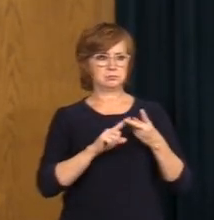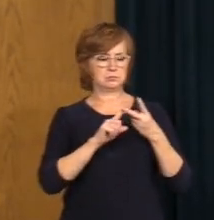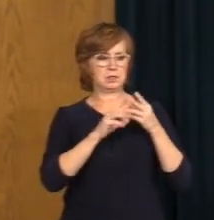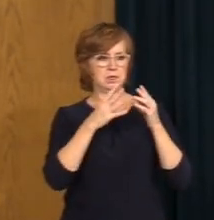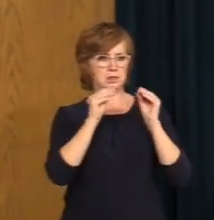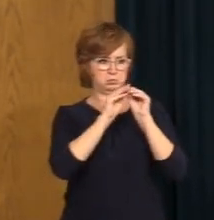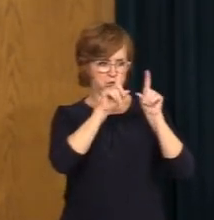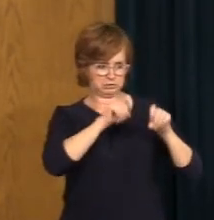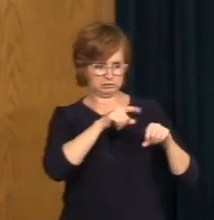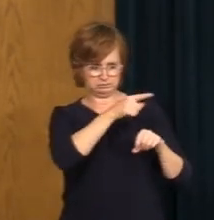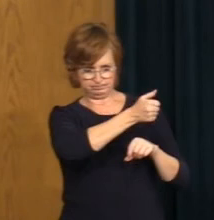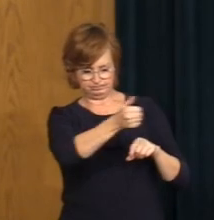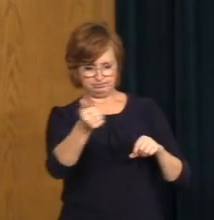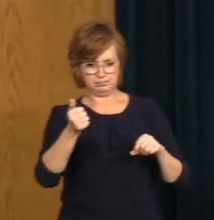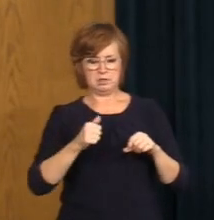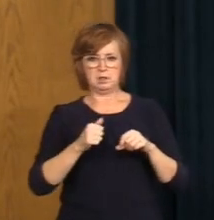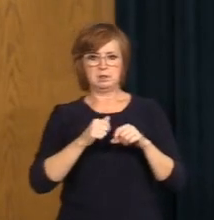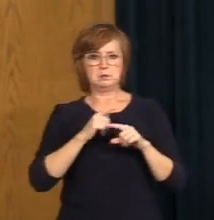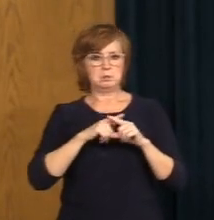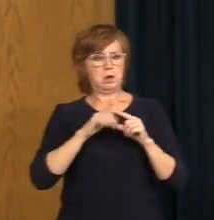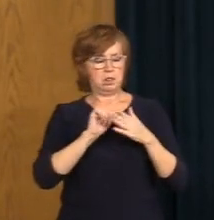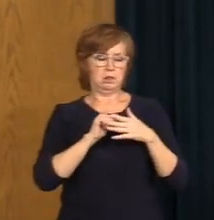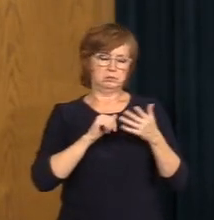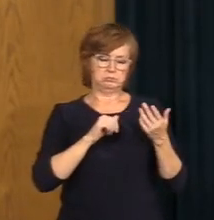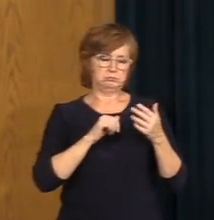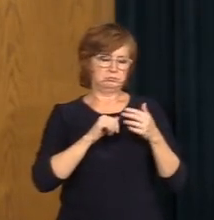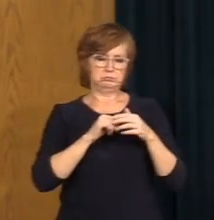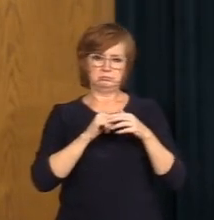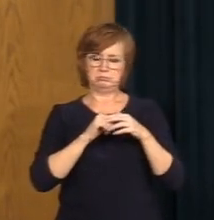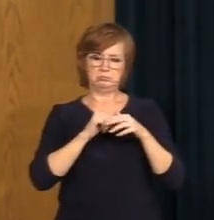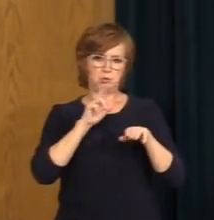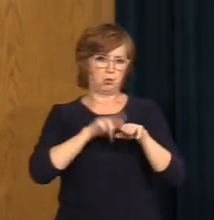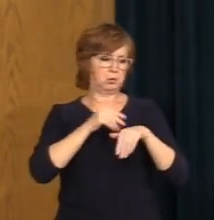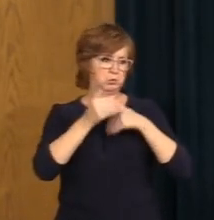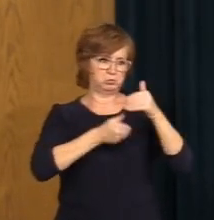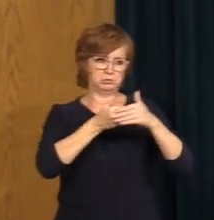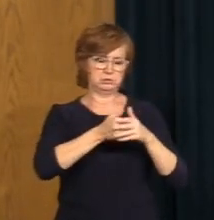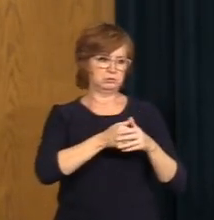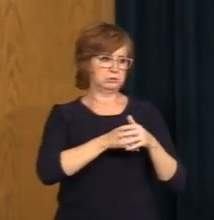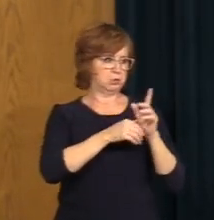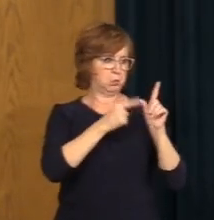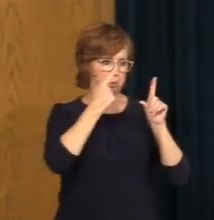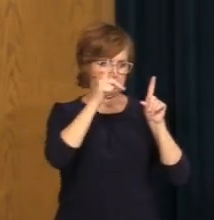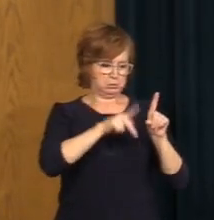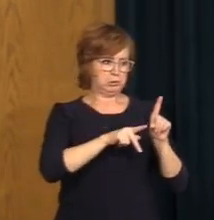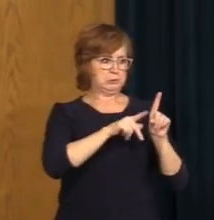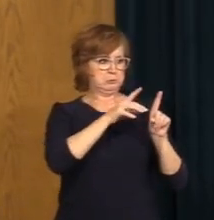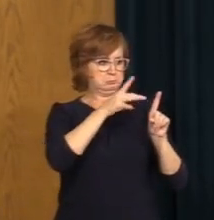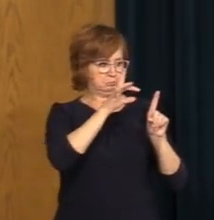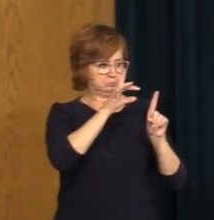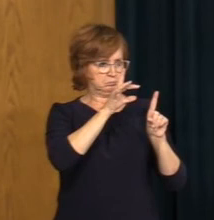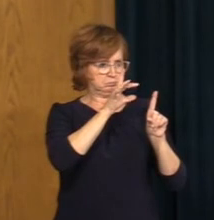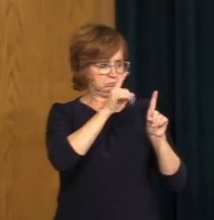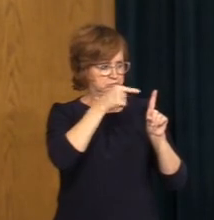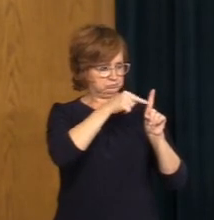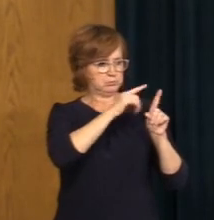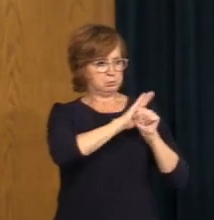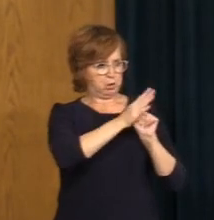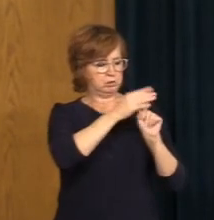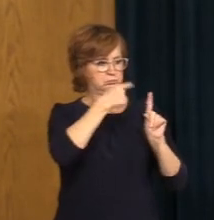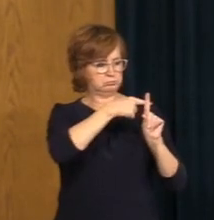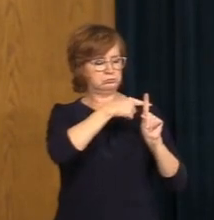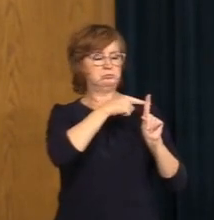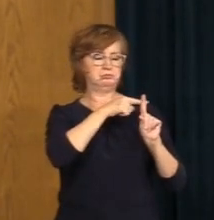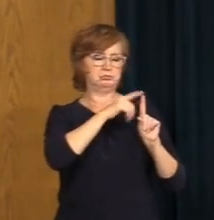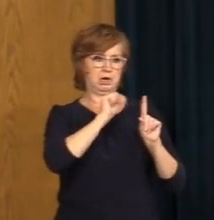done. So this is a routine procedure, whether it's corrections, school, any other institutional setting or workplace. And so those measures are being taken right now. But